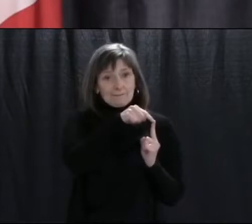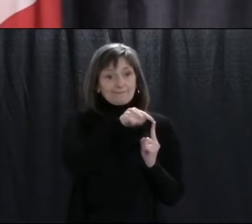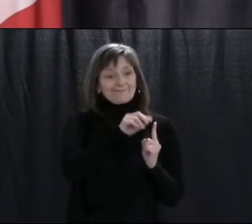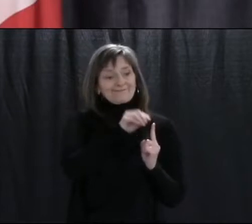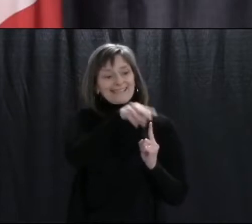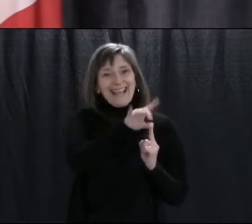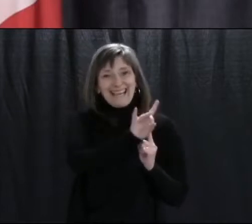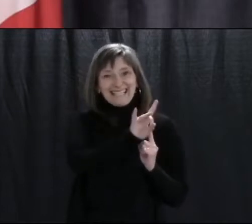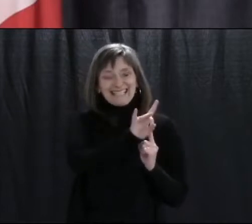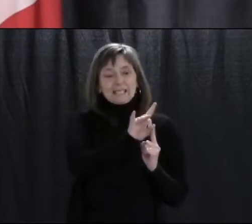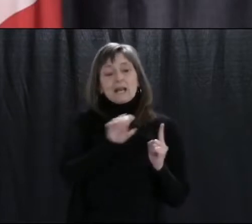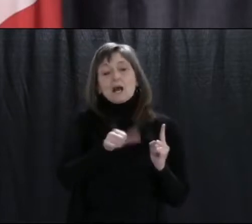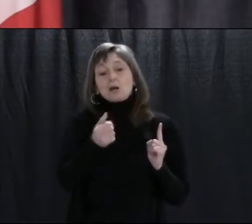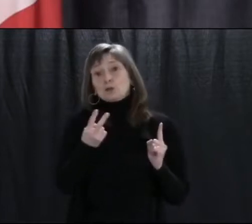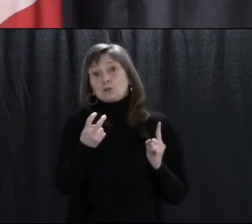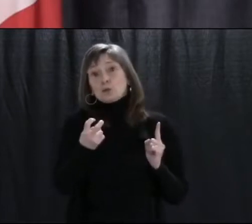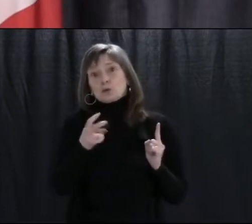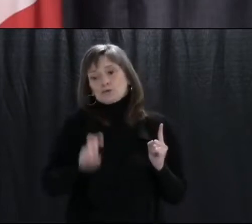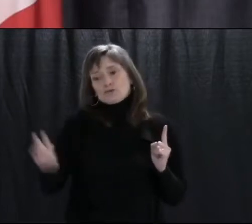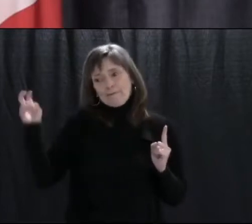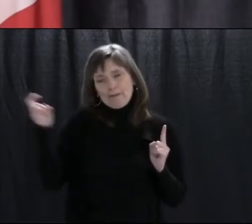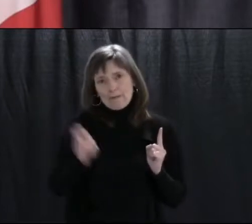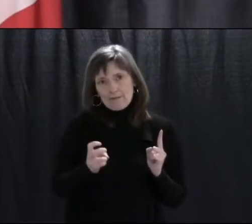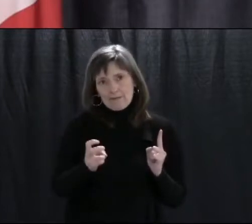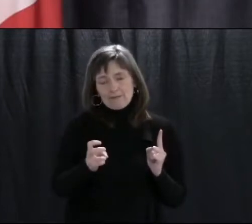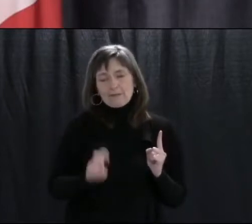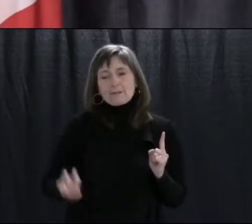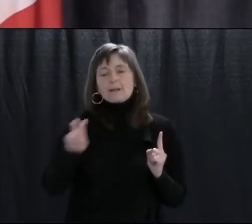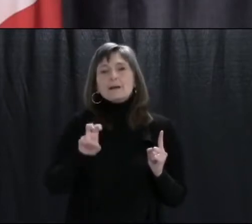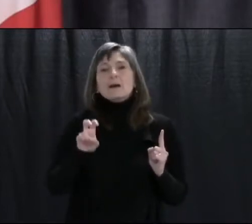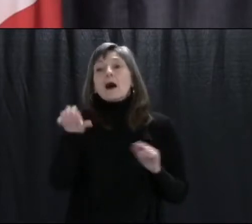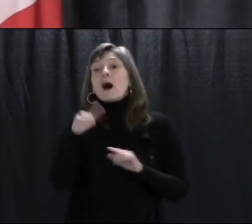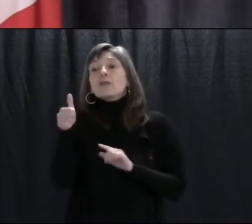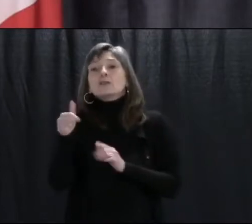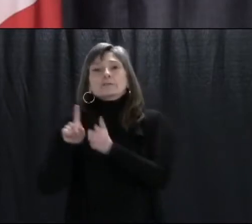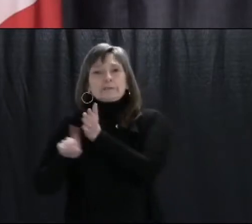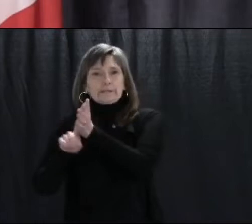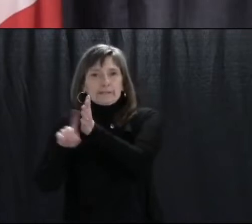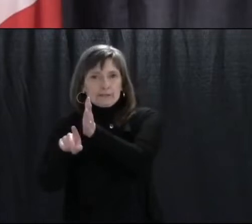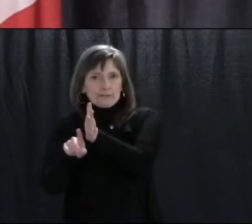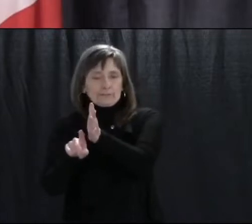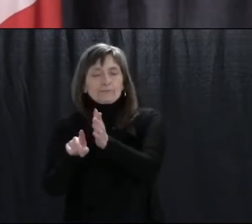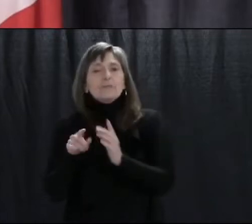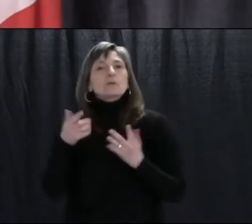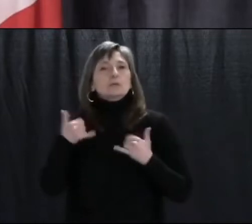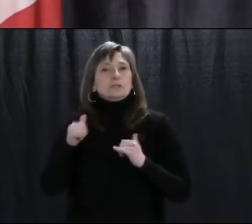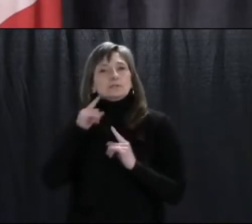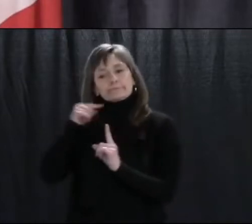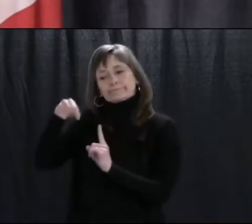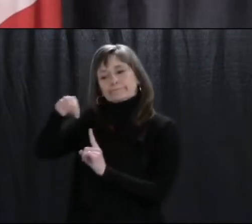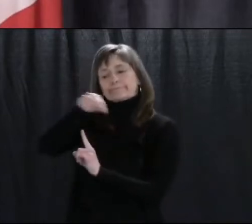travel-related. All other cases are still under investigation, and Public Health has initiated contact tracing.